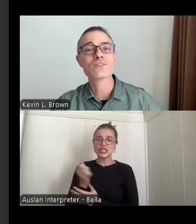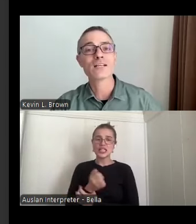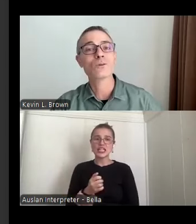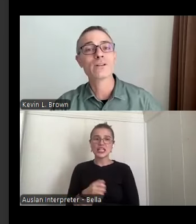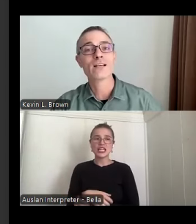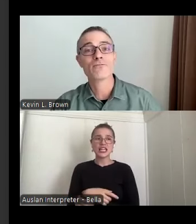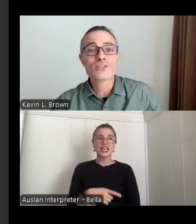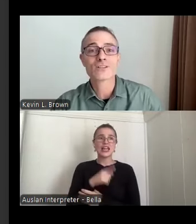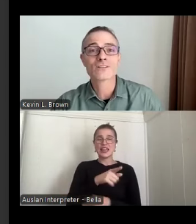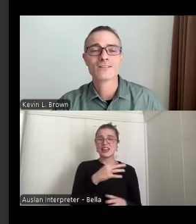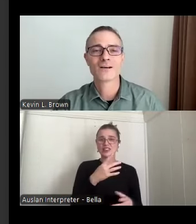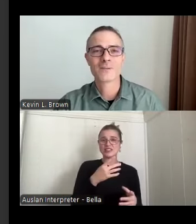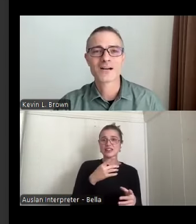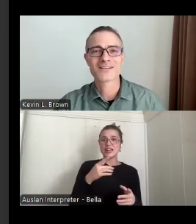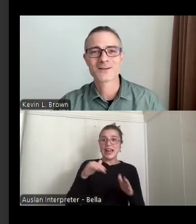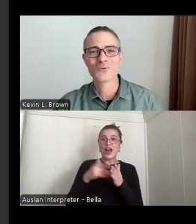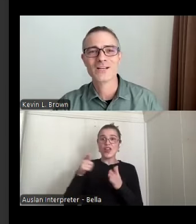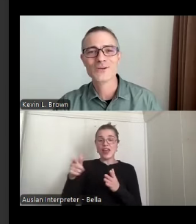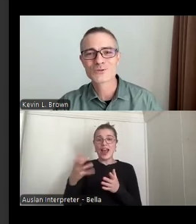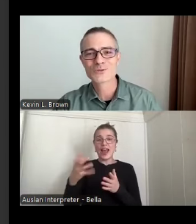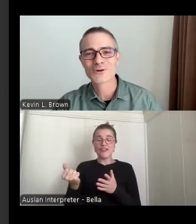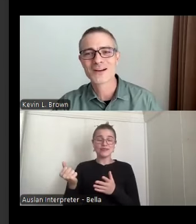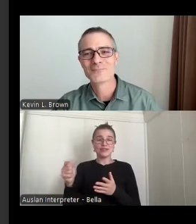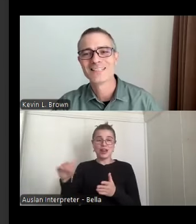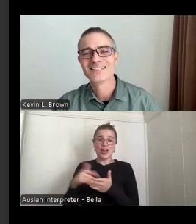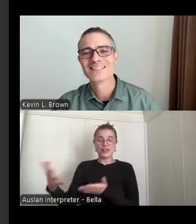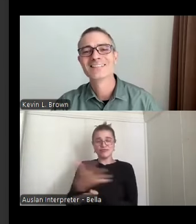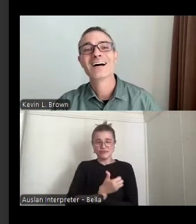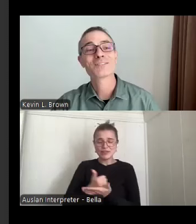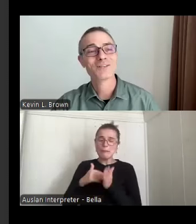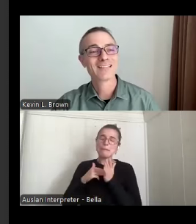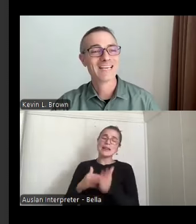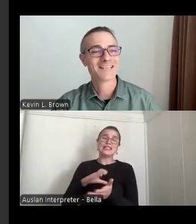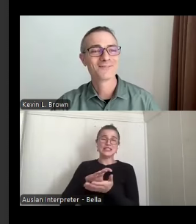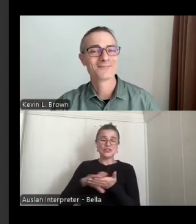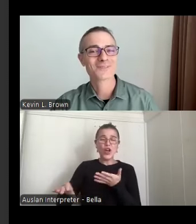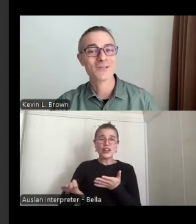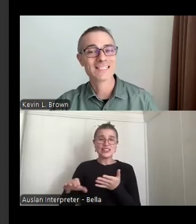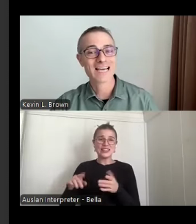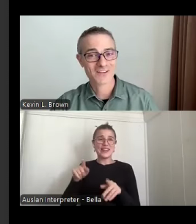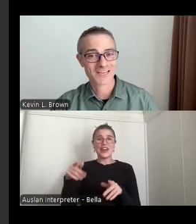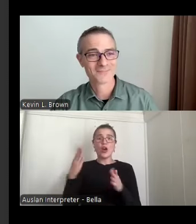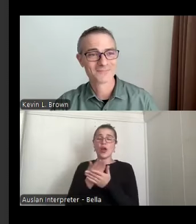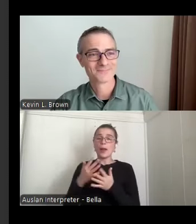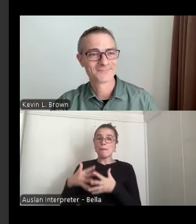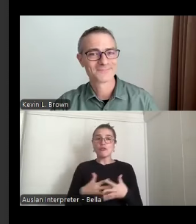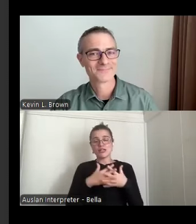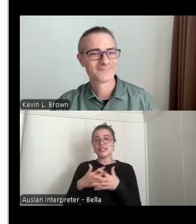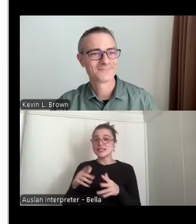of months, including a feature on America's #1 news program? I'll tell you at the end. So let's dive in.